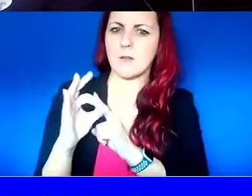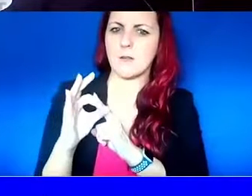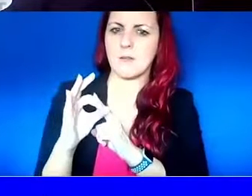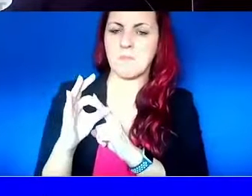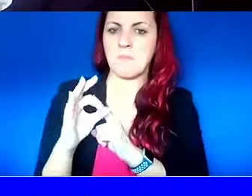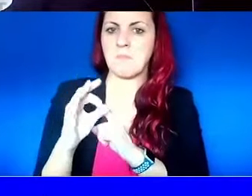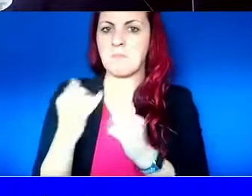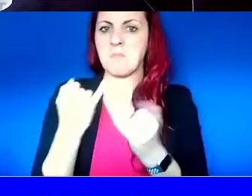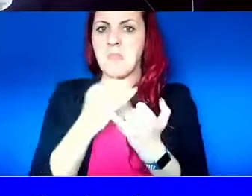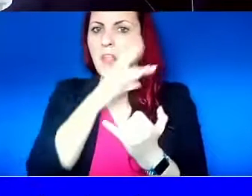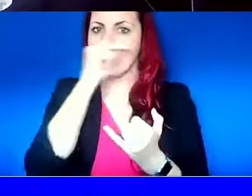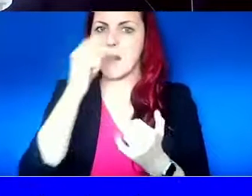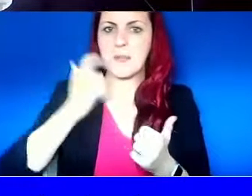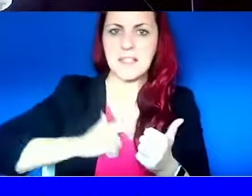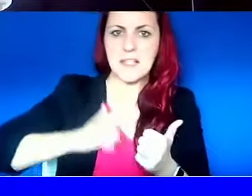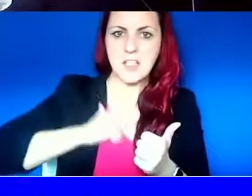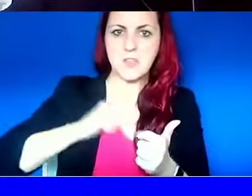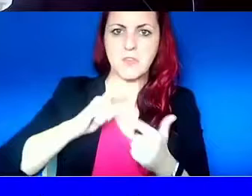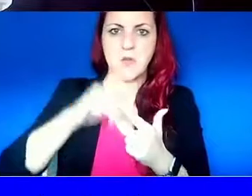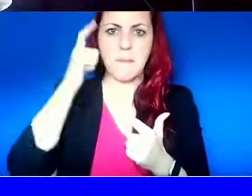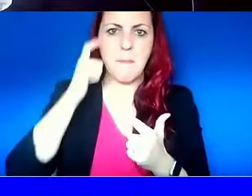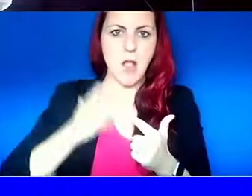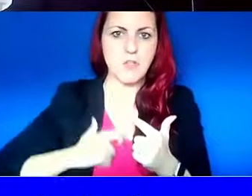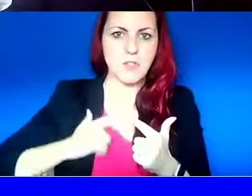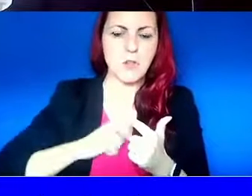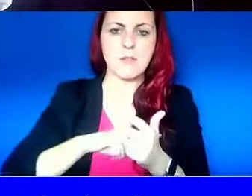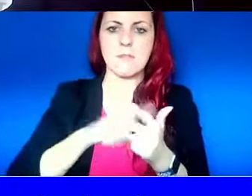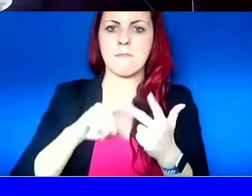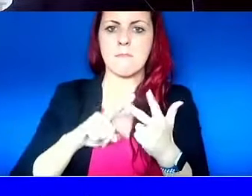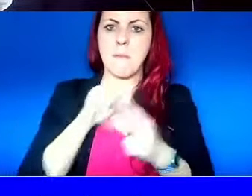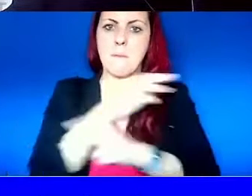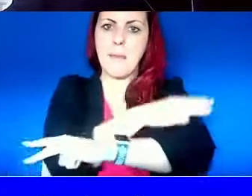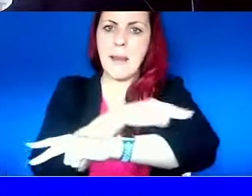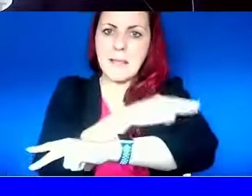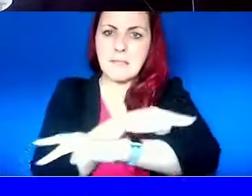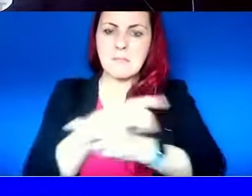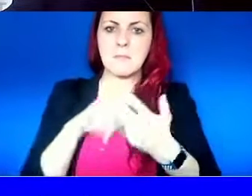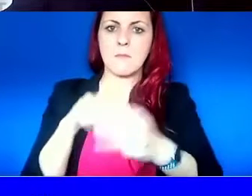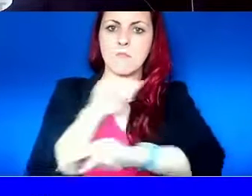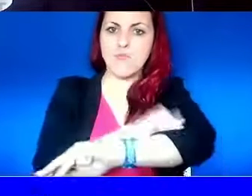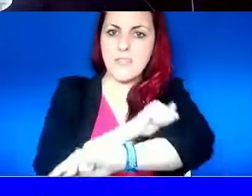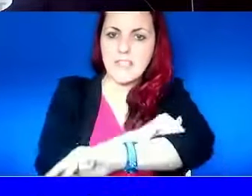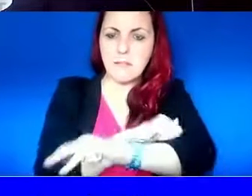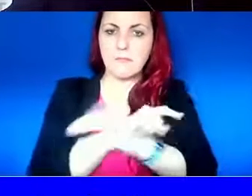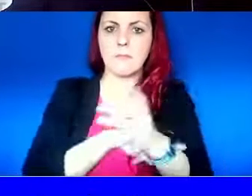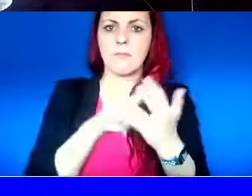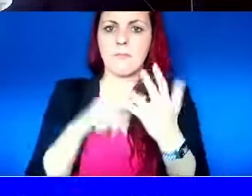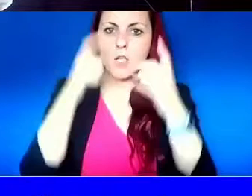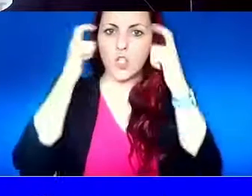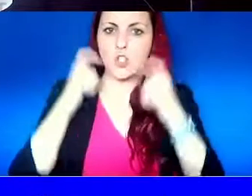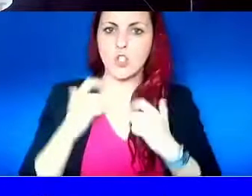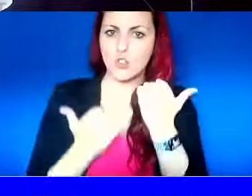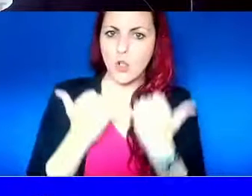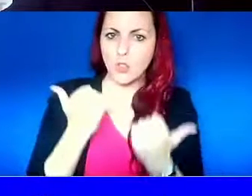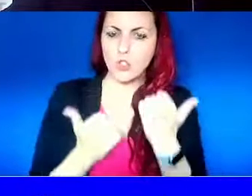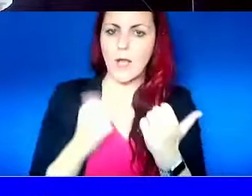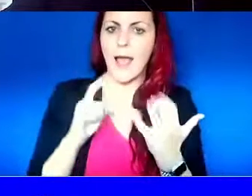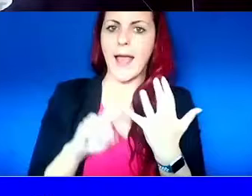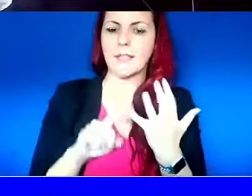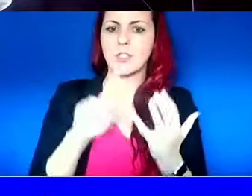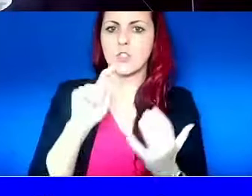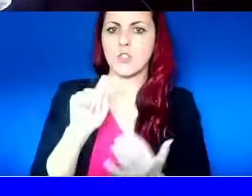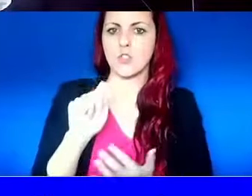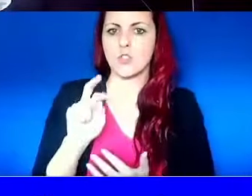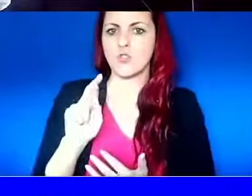from solicitors, barristers, police officers, prison officers, judges, and tribunal members.